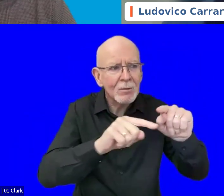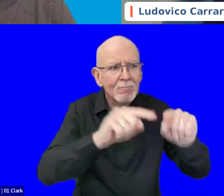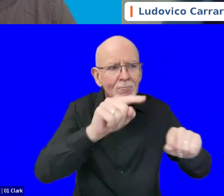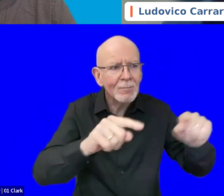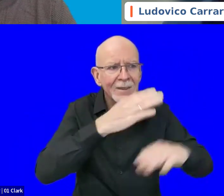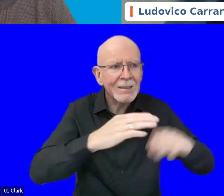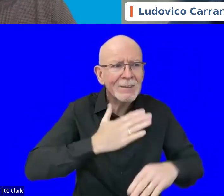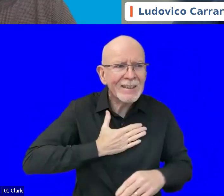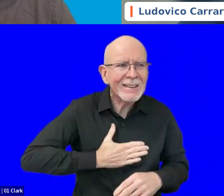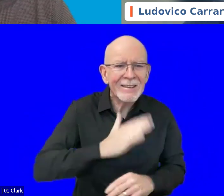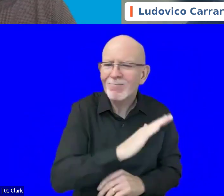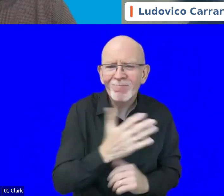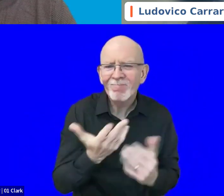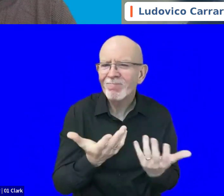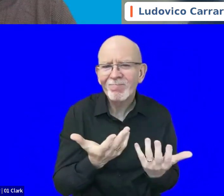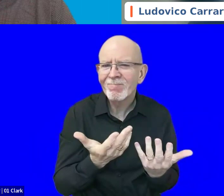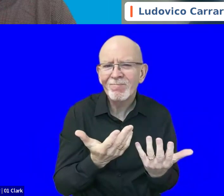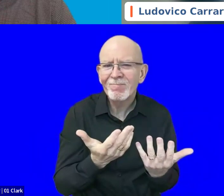to a level of